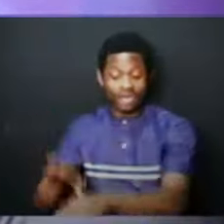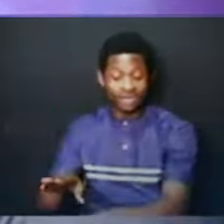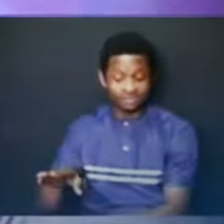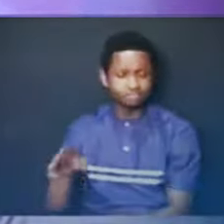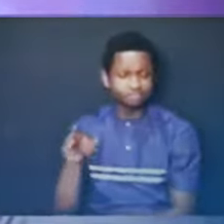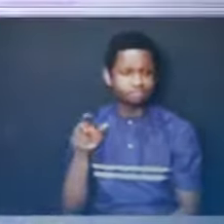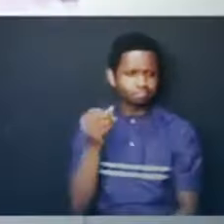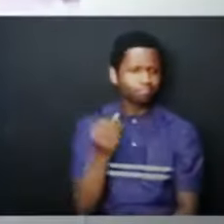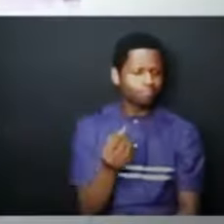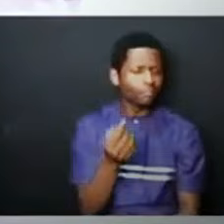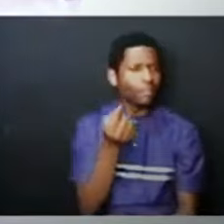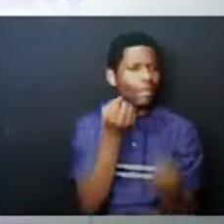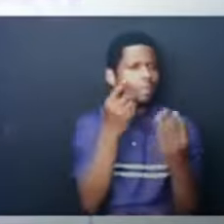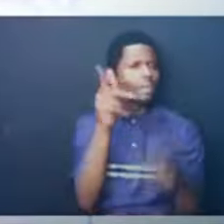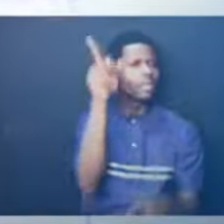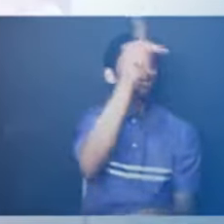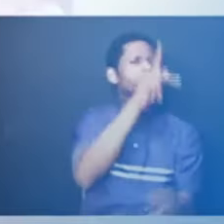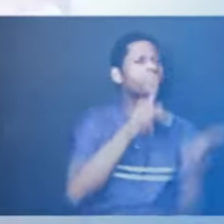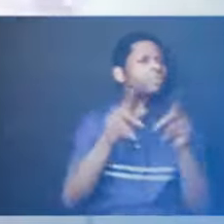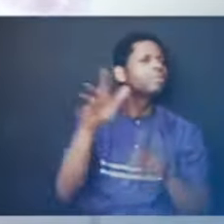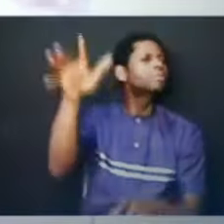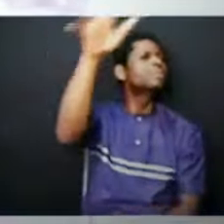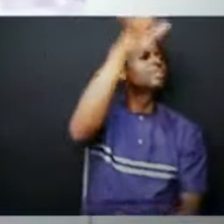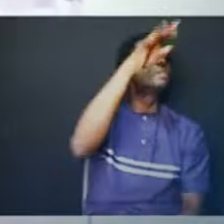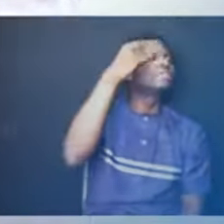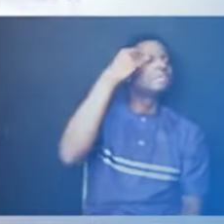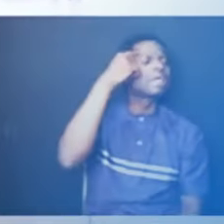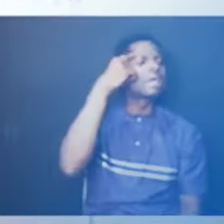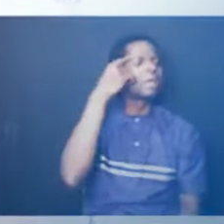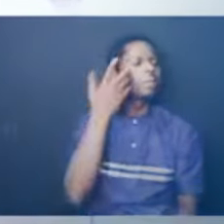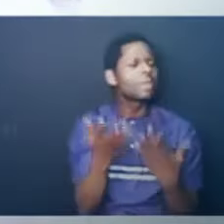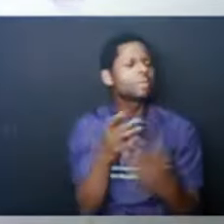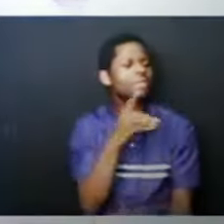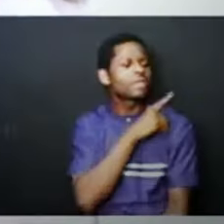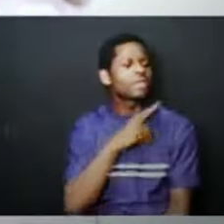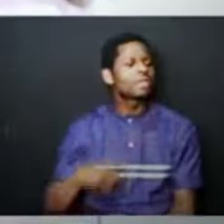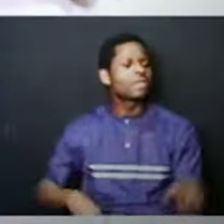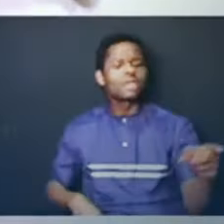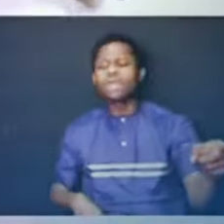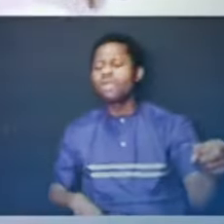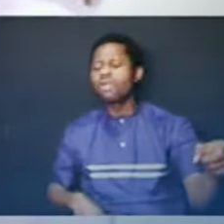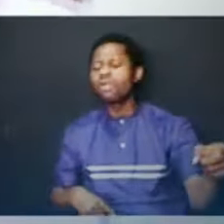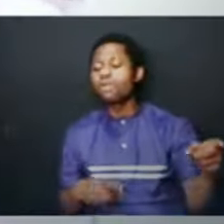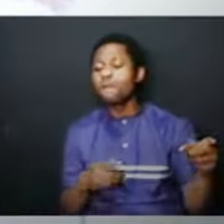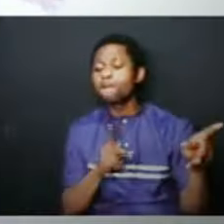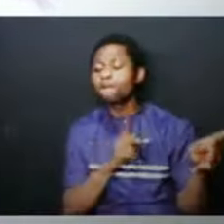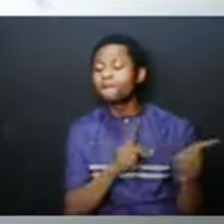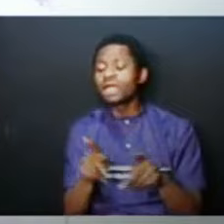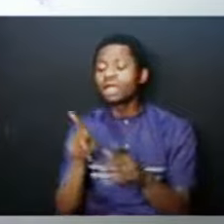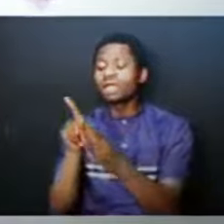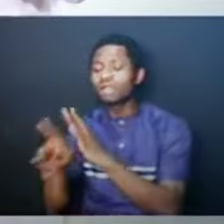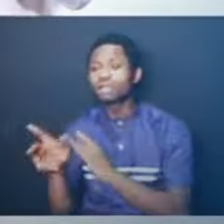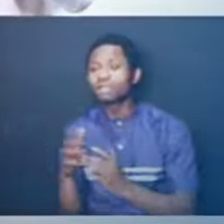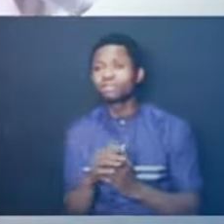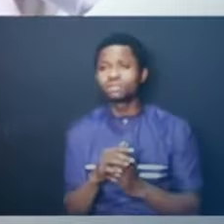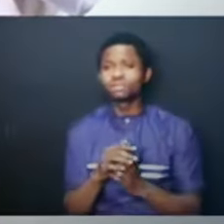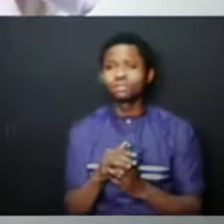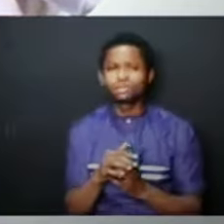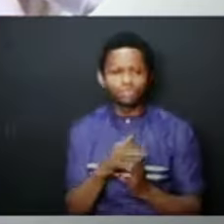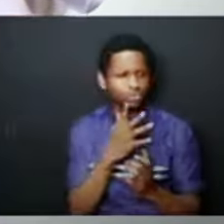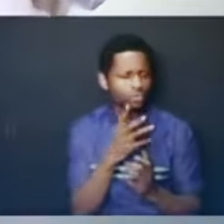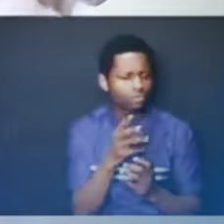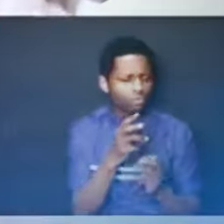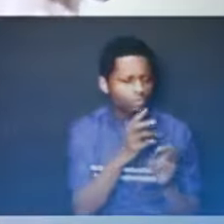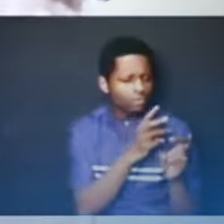masterminded his killing. Adofrom bra Saulo wu ye no na nipa nyina adwene se ebia David na ohwem ye ku no. So they watched him. Nti ohwe no